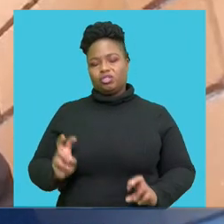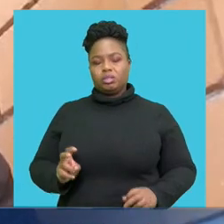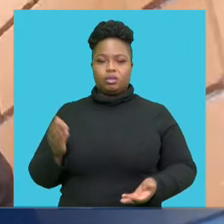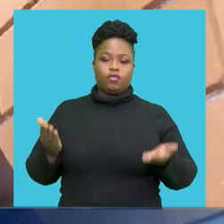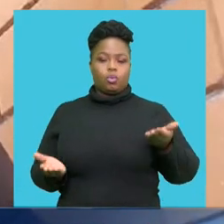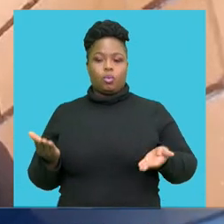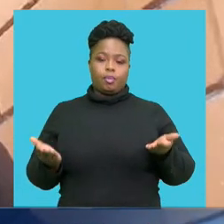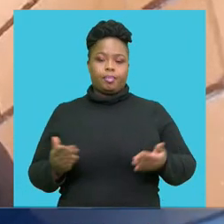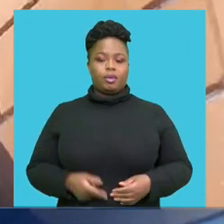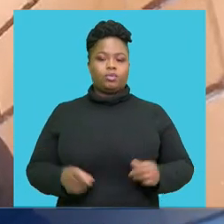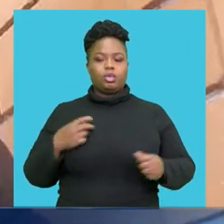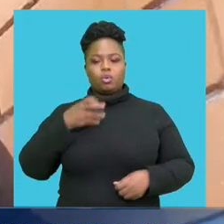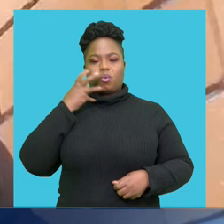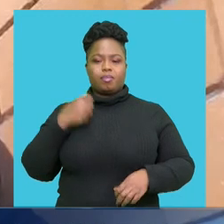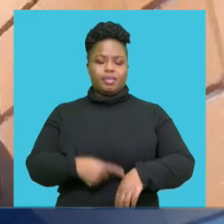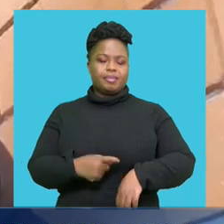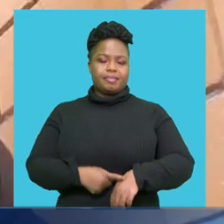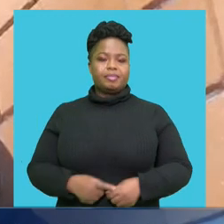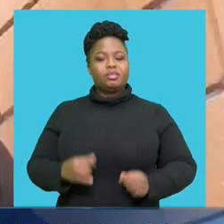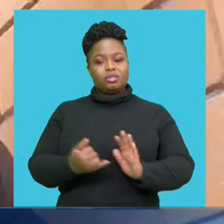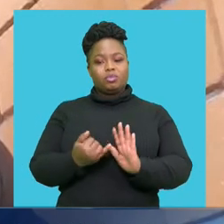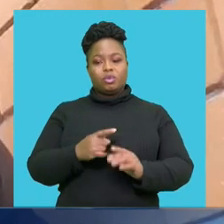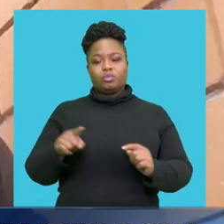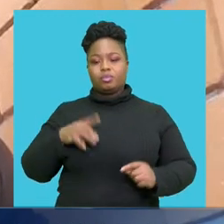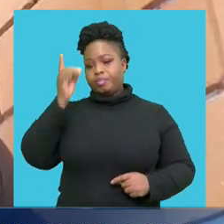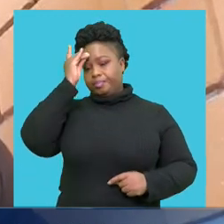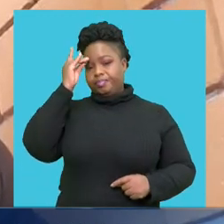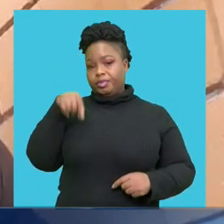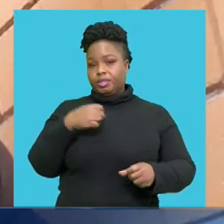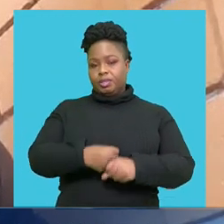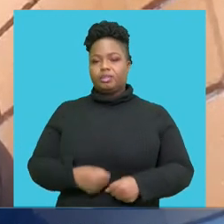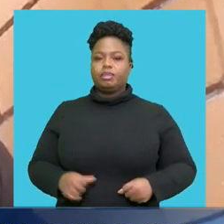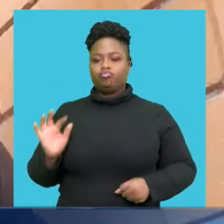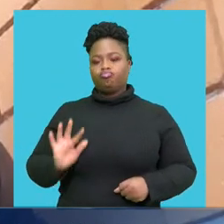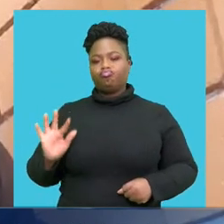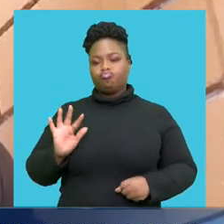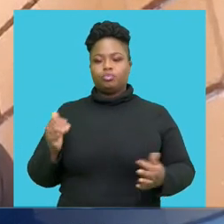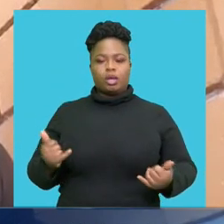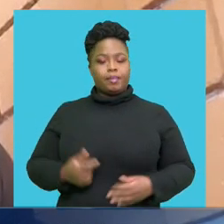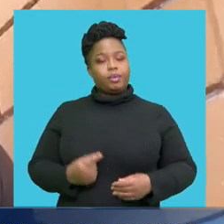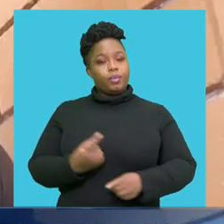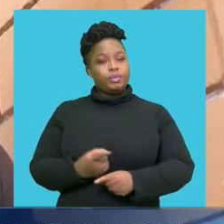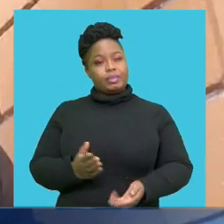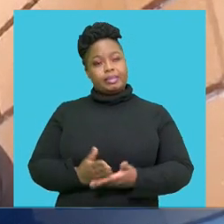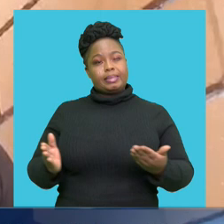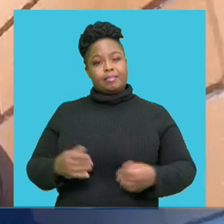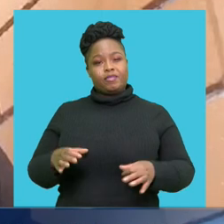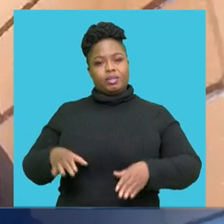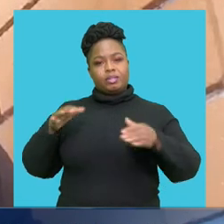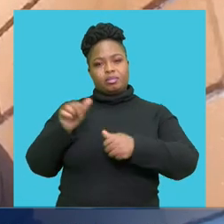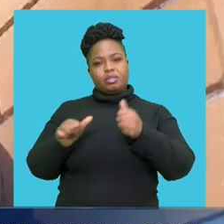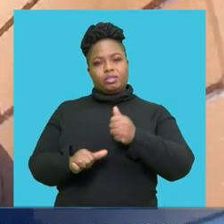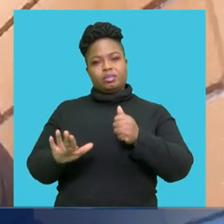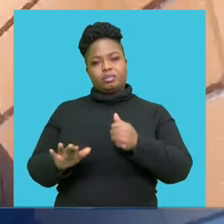comparison with the warmer seasons. During January and March this year, the average of peak consumption at some of our substations has been sitting